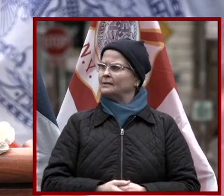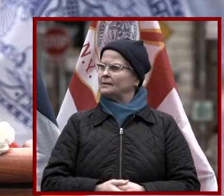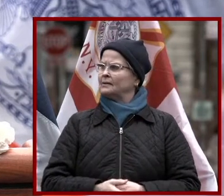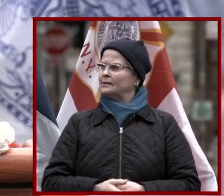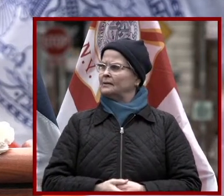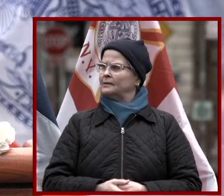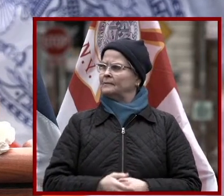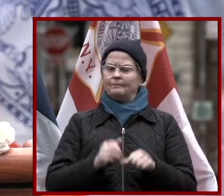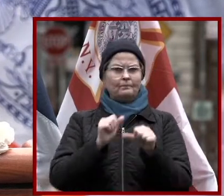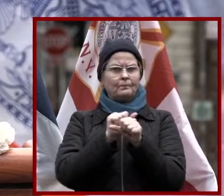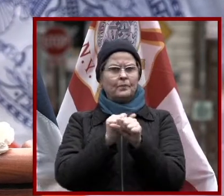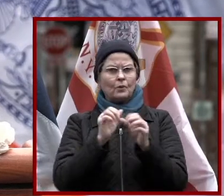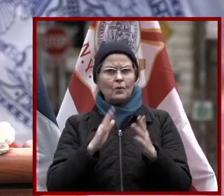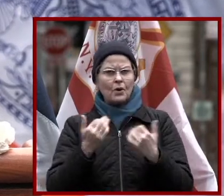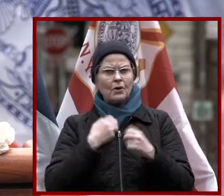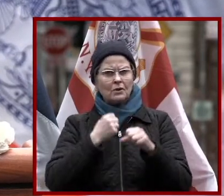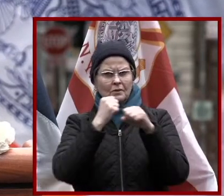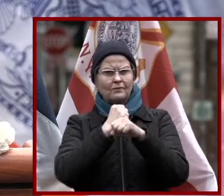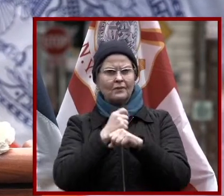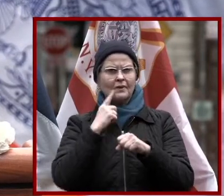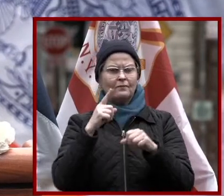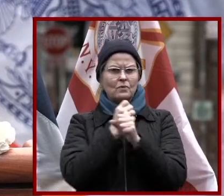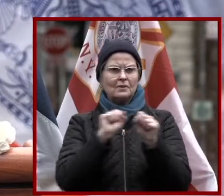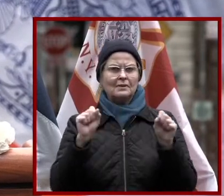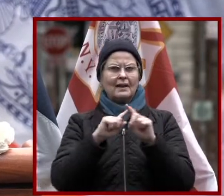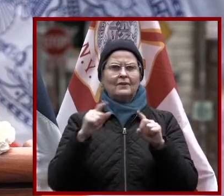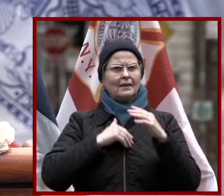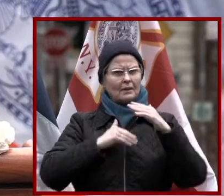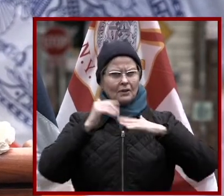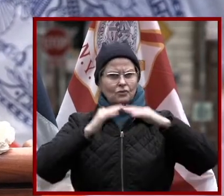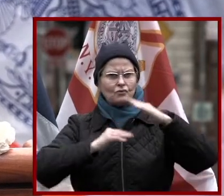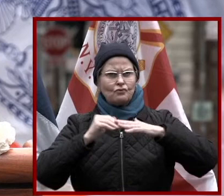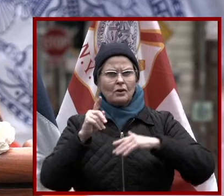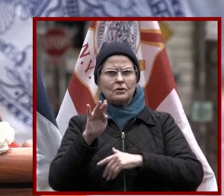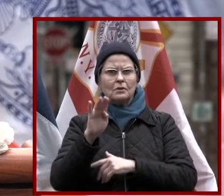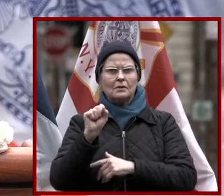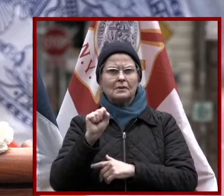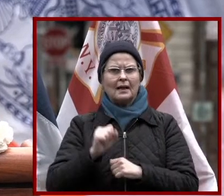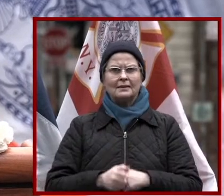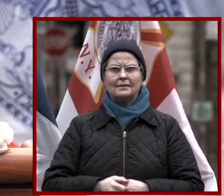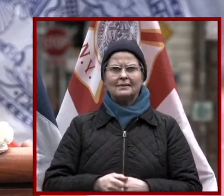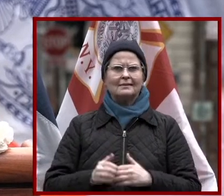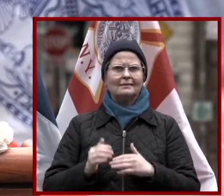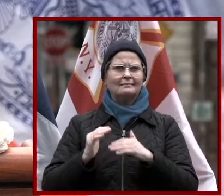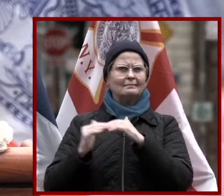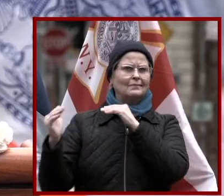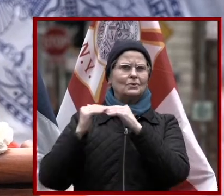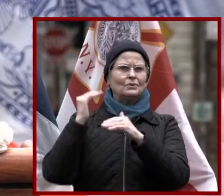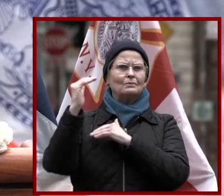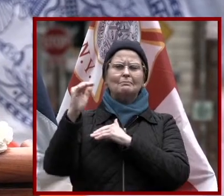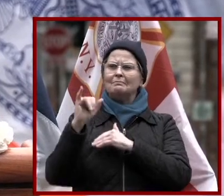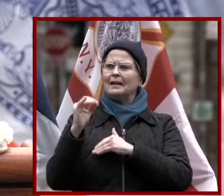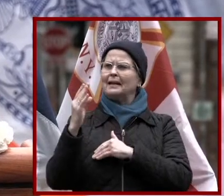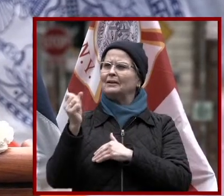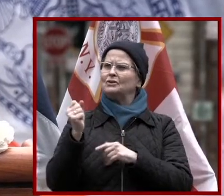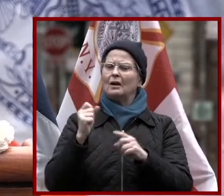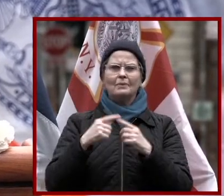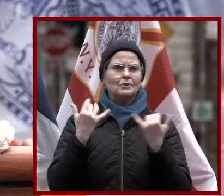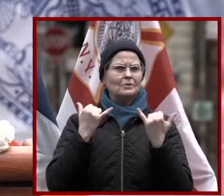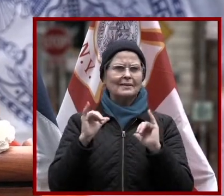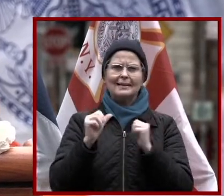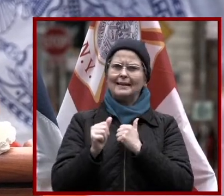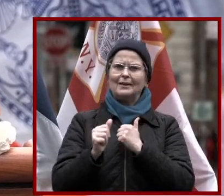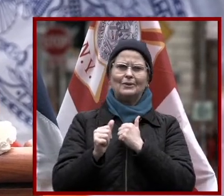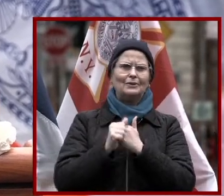There are workers fighting for safety on construction sites. Too many jobs are still dangerous today in